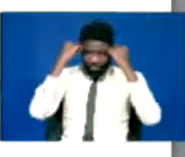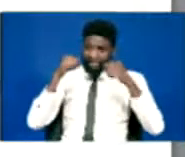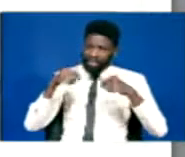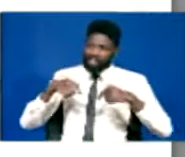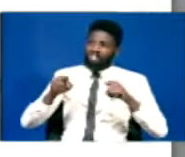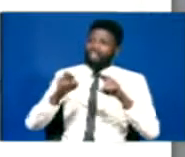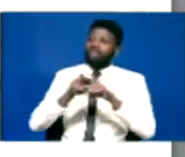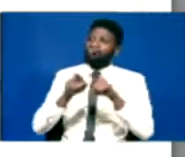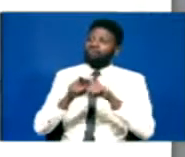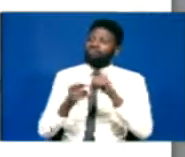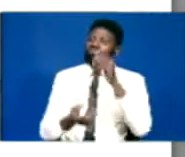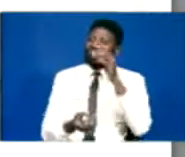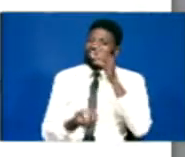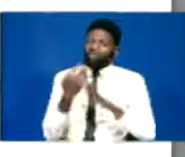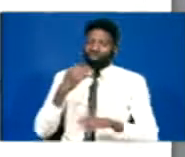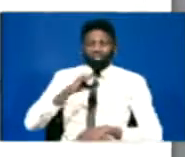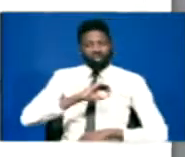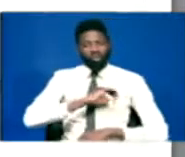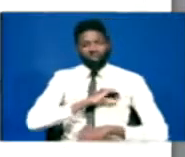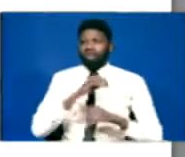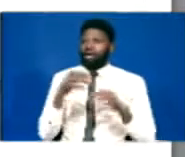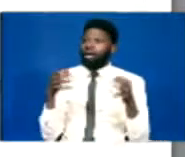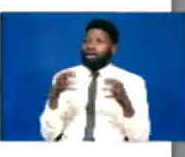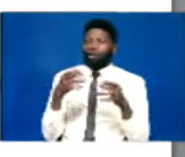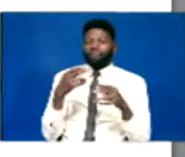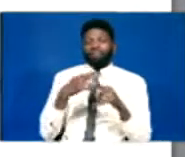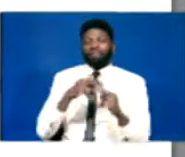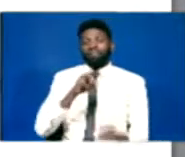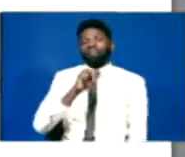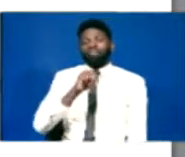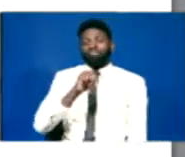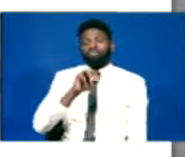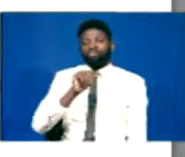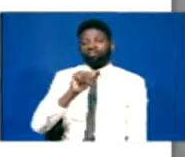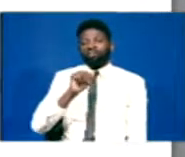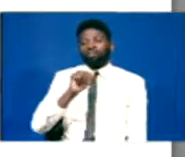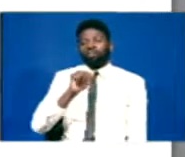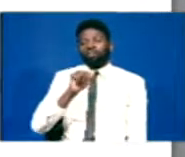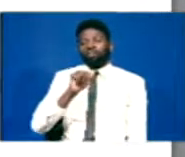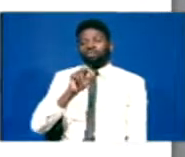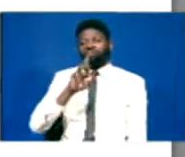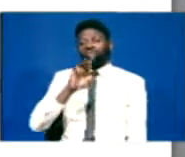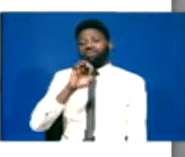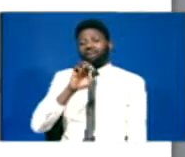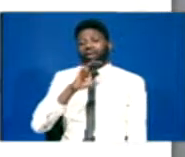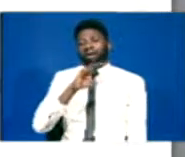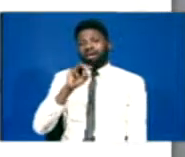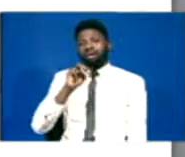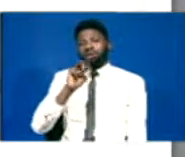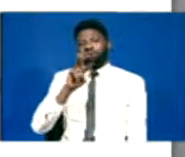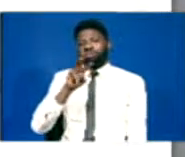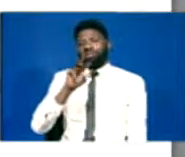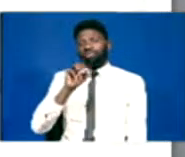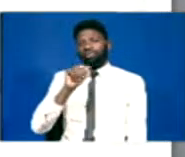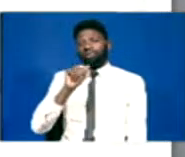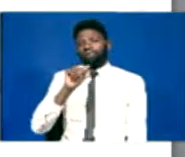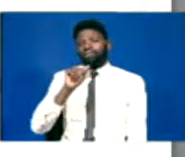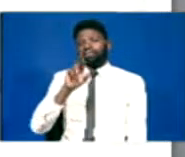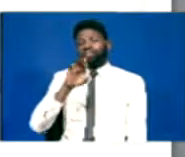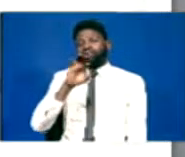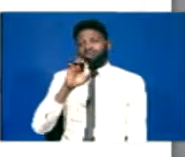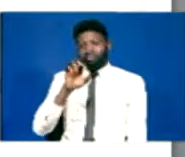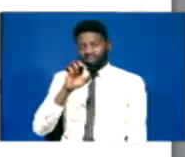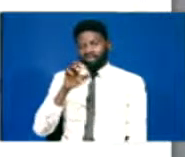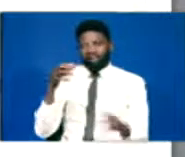up his own practice, that is Mwaure and Mwaure Advocates, and has been practicing for over 35 years to this